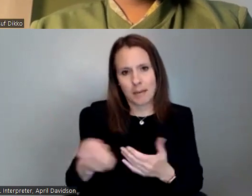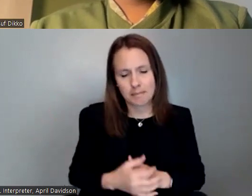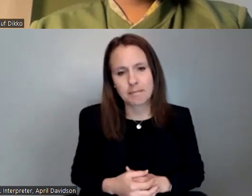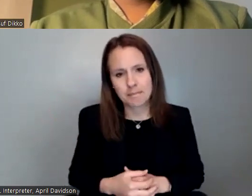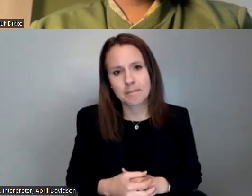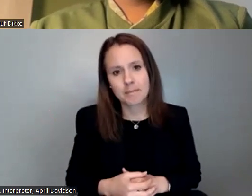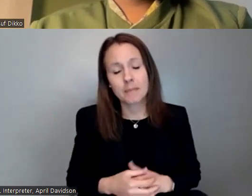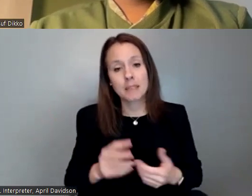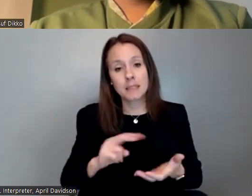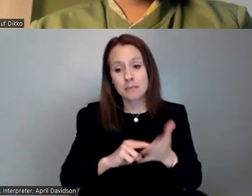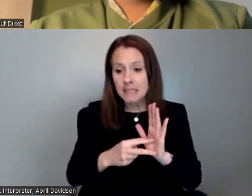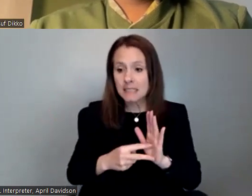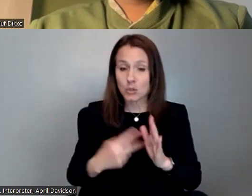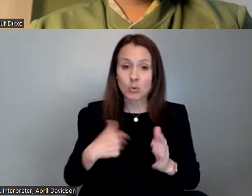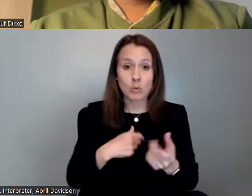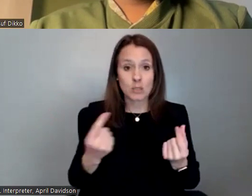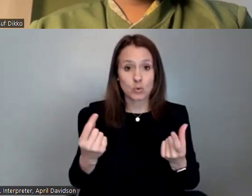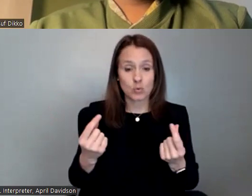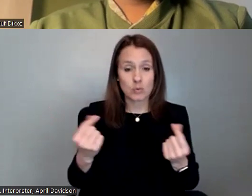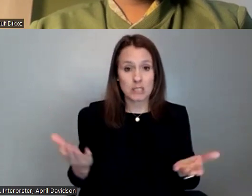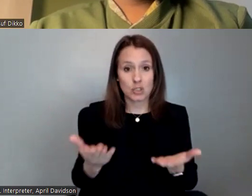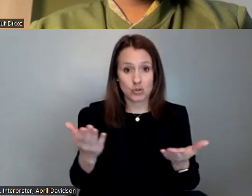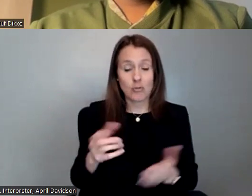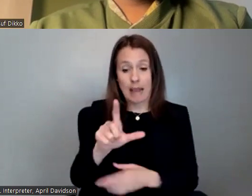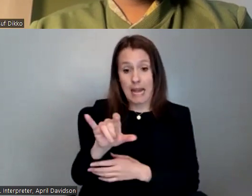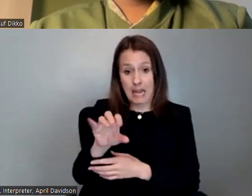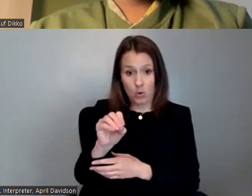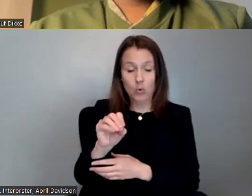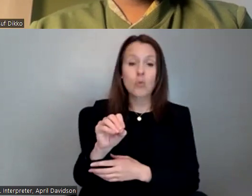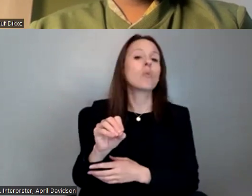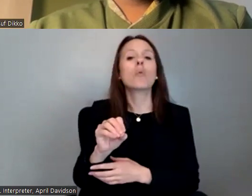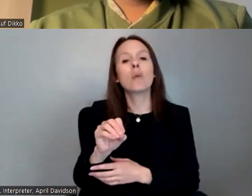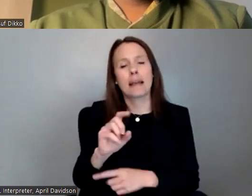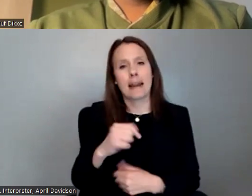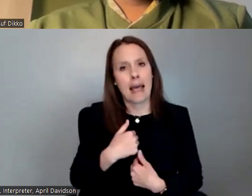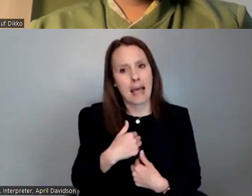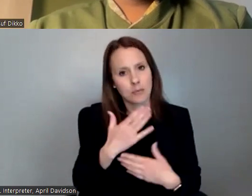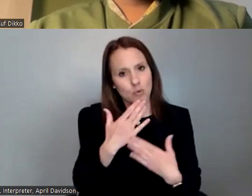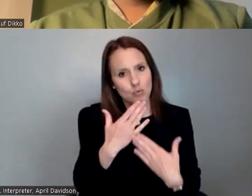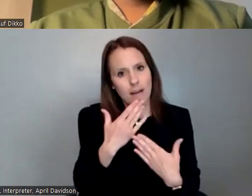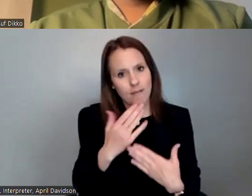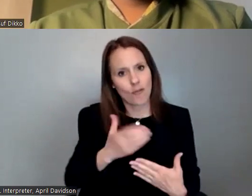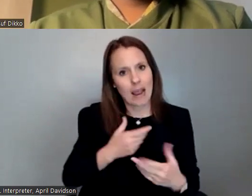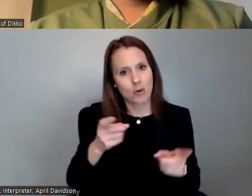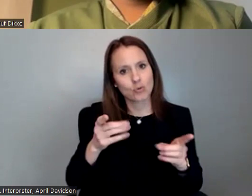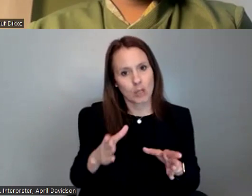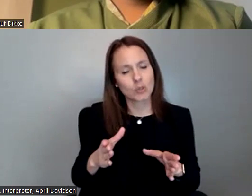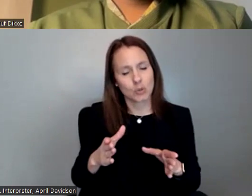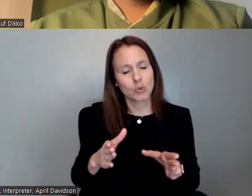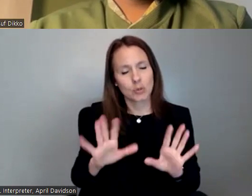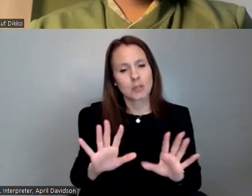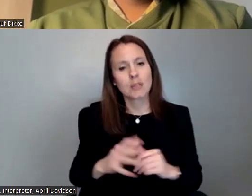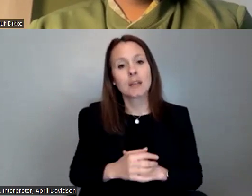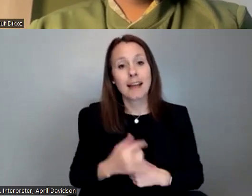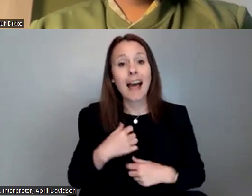so therefore, what we do here at Low Incidence Outreach, and I'm very grateful for our director, is that